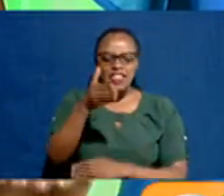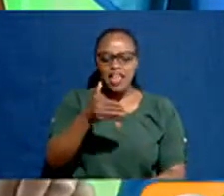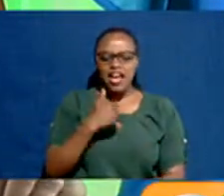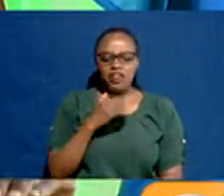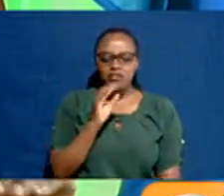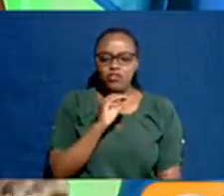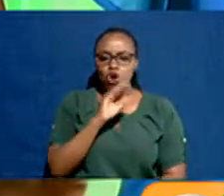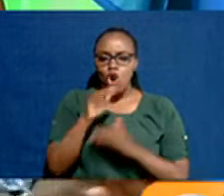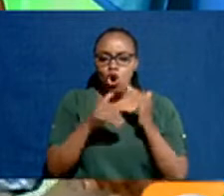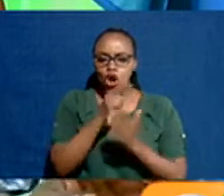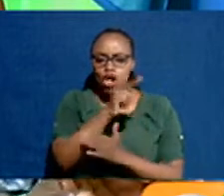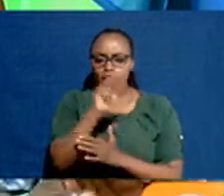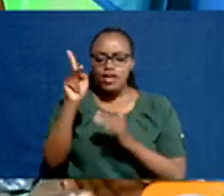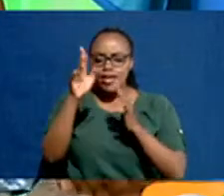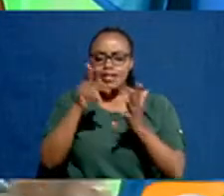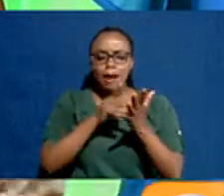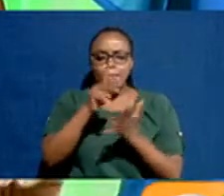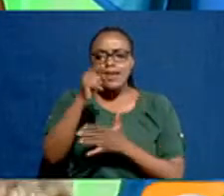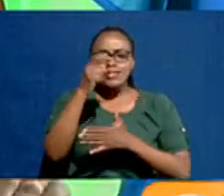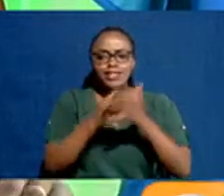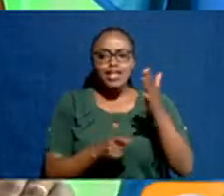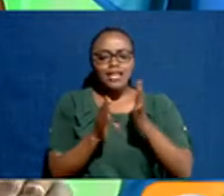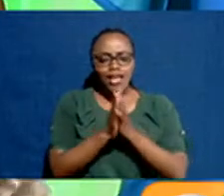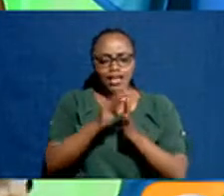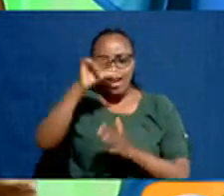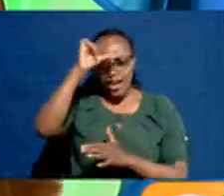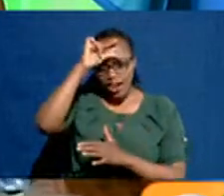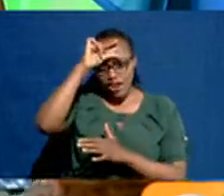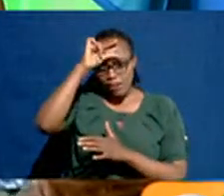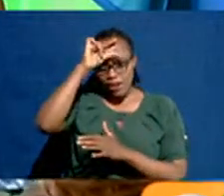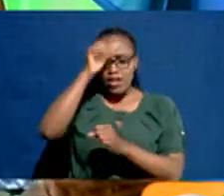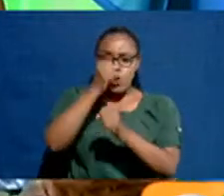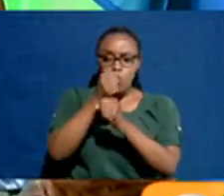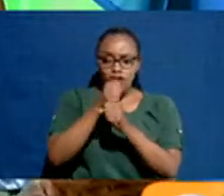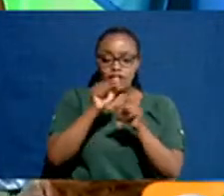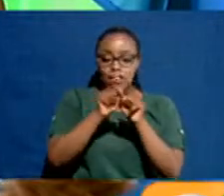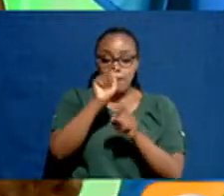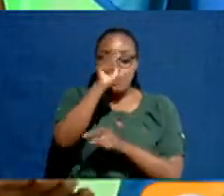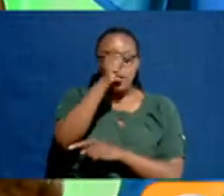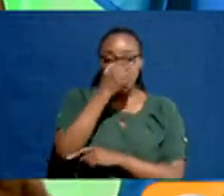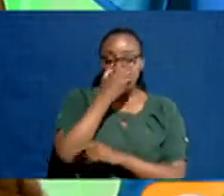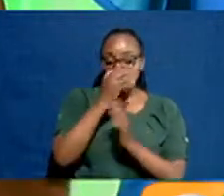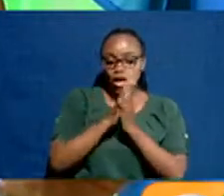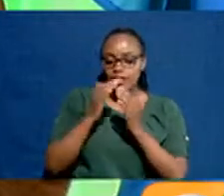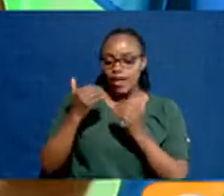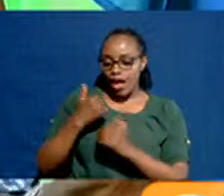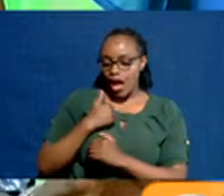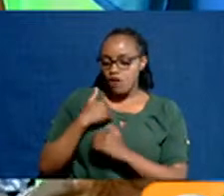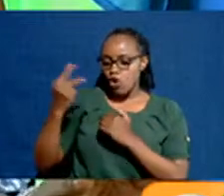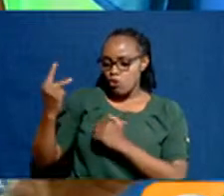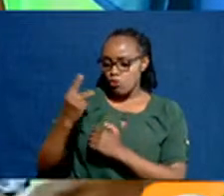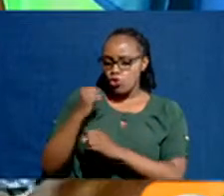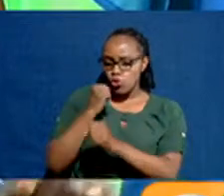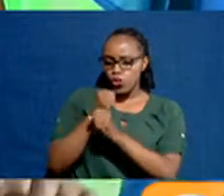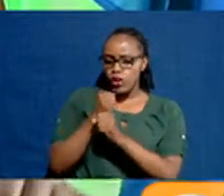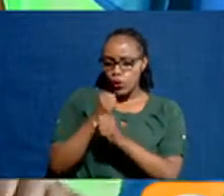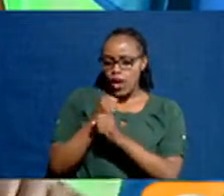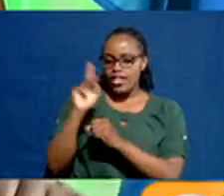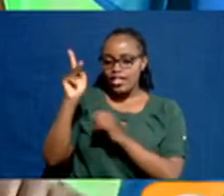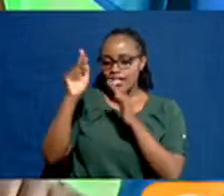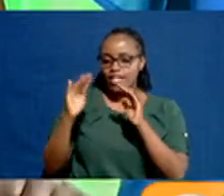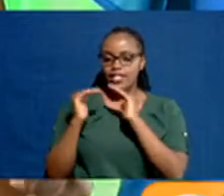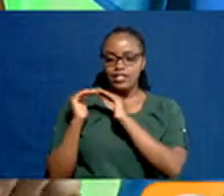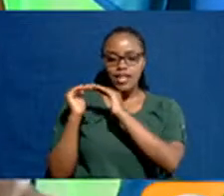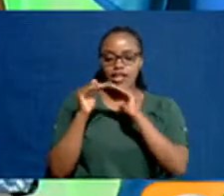All Kenyans are taxpayers, and the government of President William Ruto and I will serve all Kenyans equally in matters of